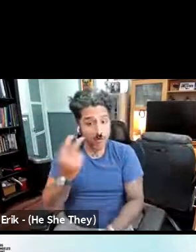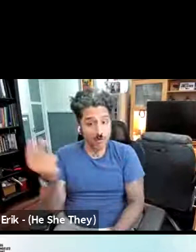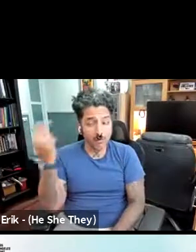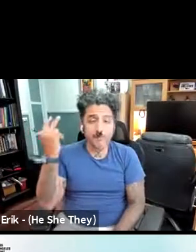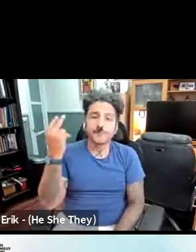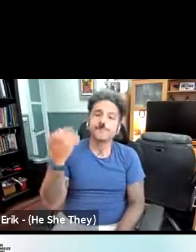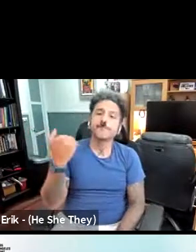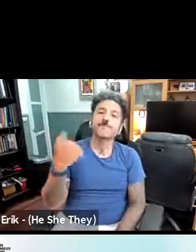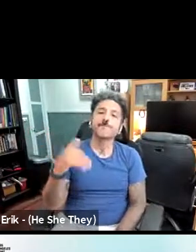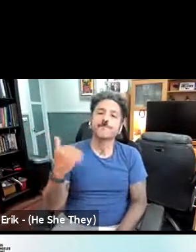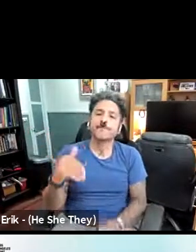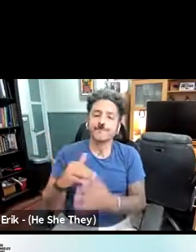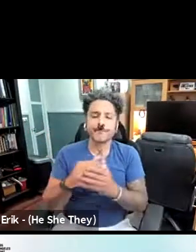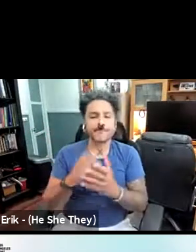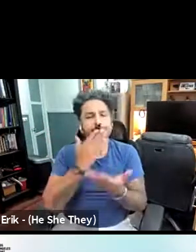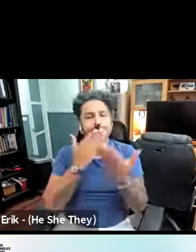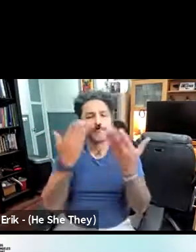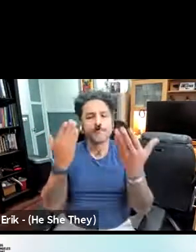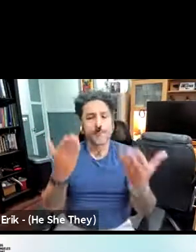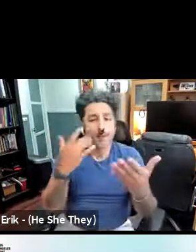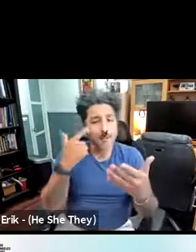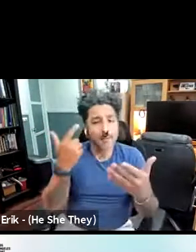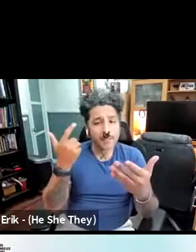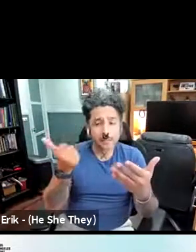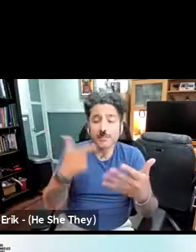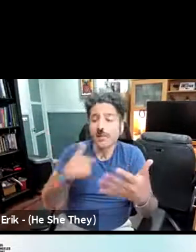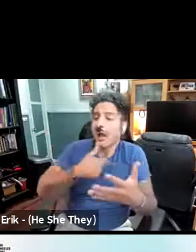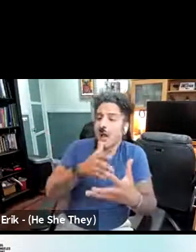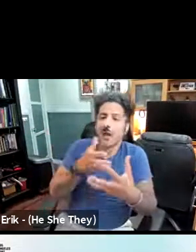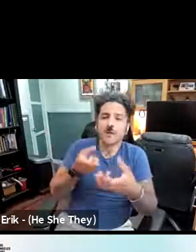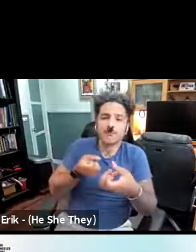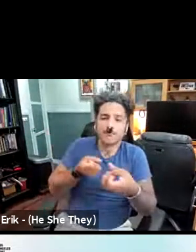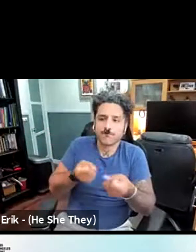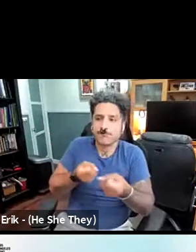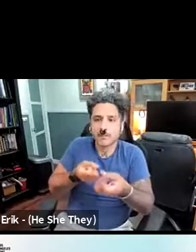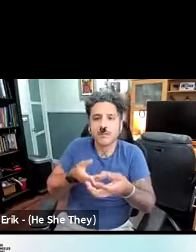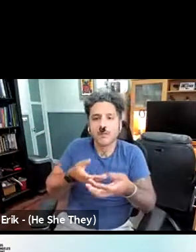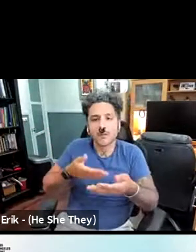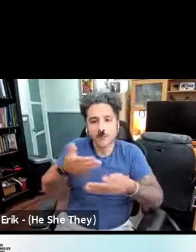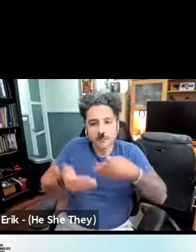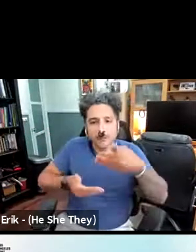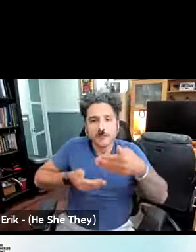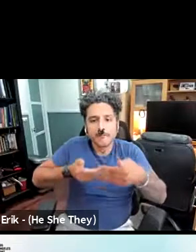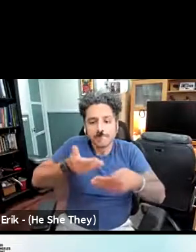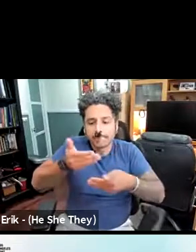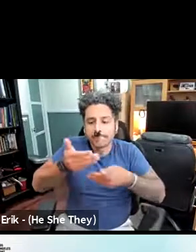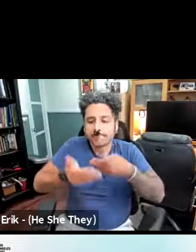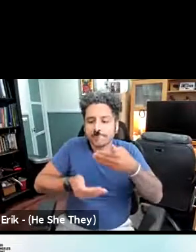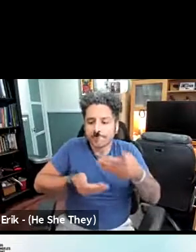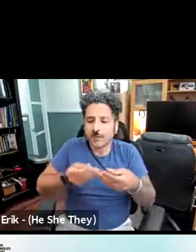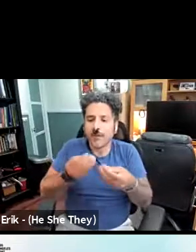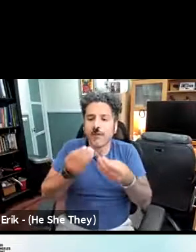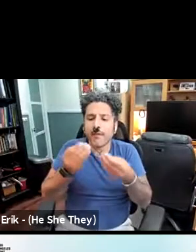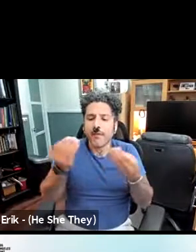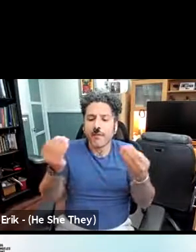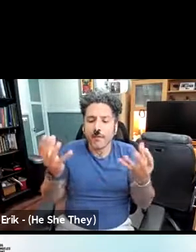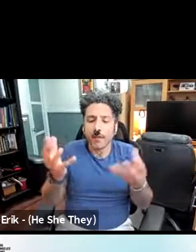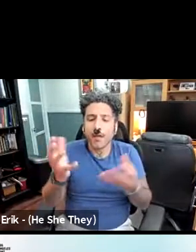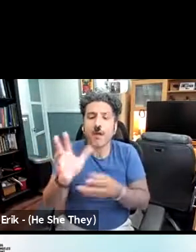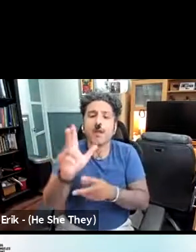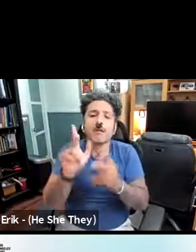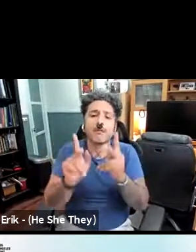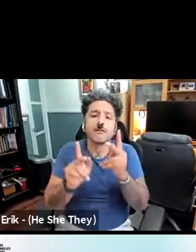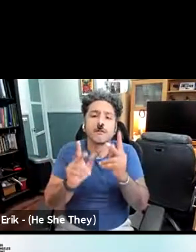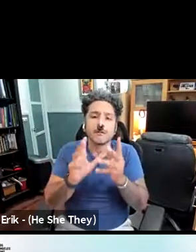and I'm grateful because I held on, you know? And so I know that a lot of power is inside